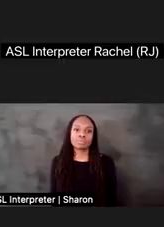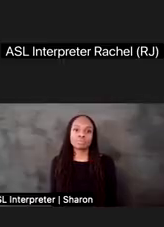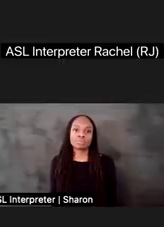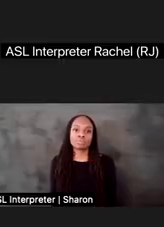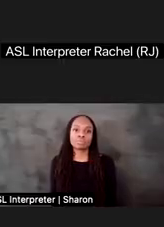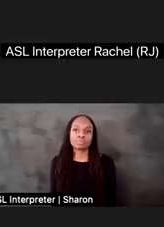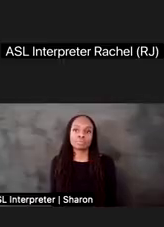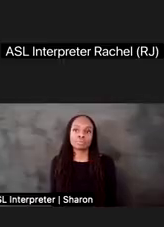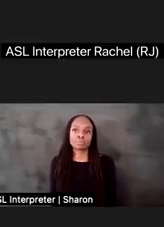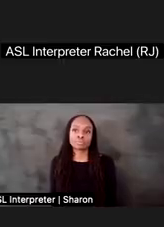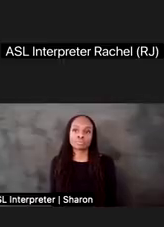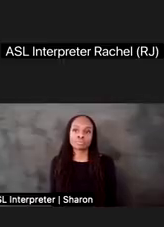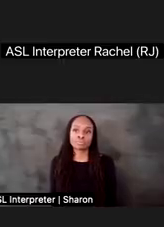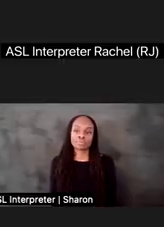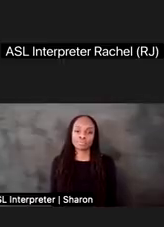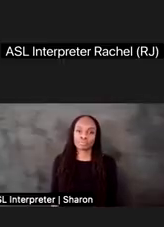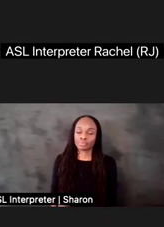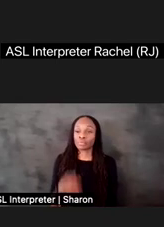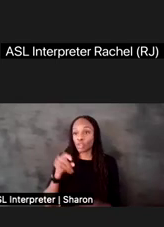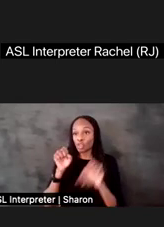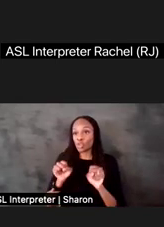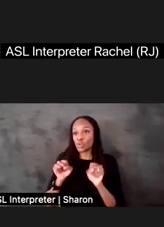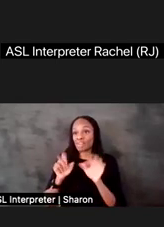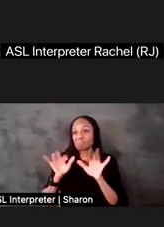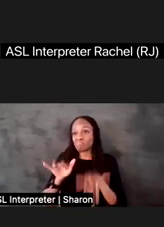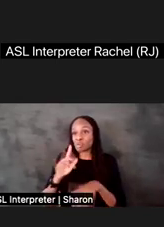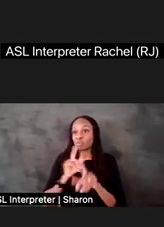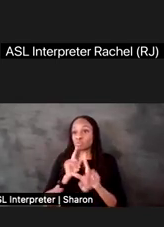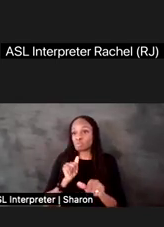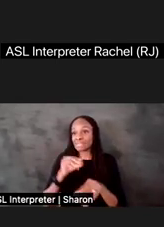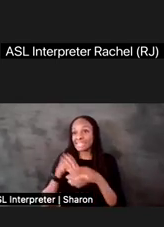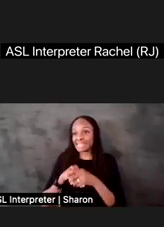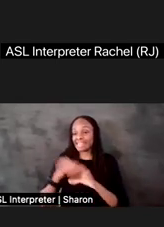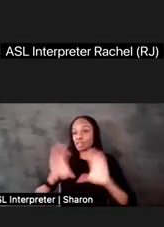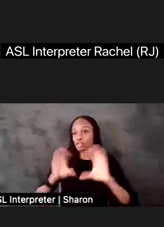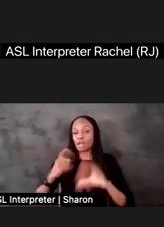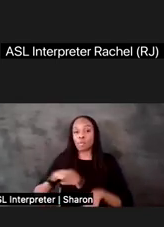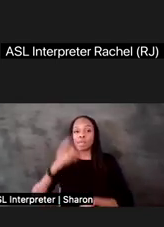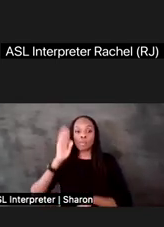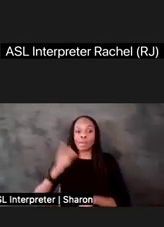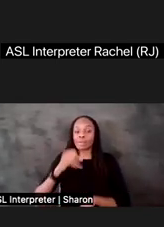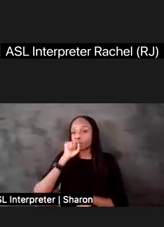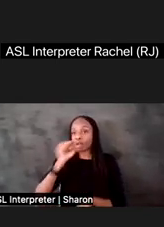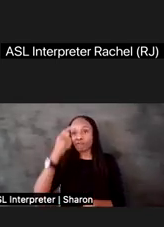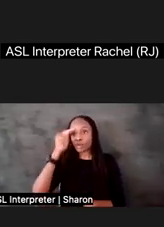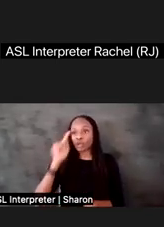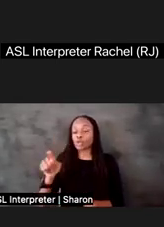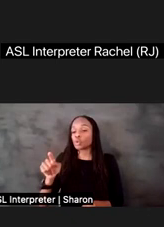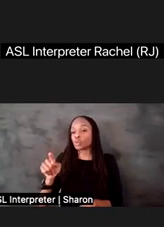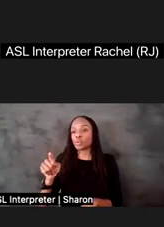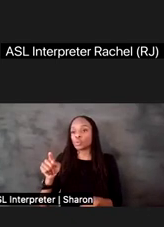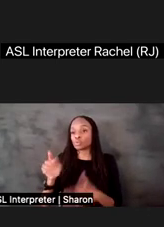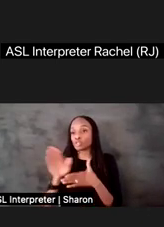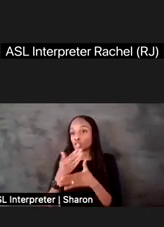And really, this is what you can put in the chat. If you we would love to have you just come on and